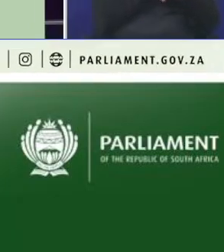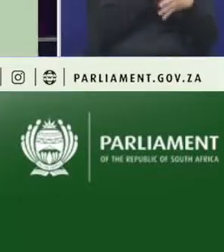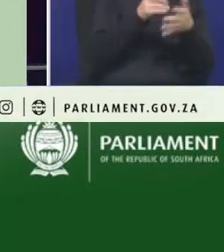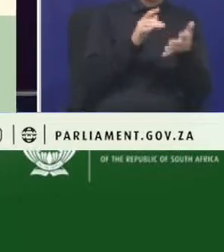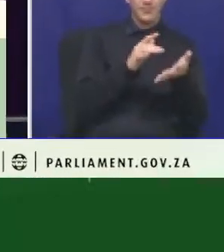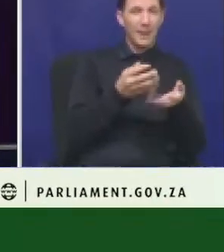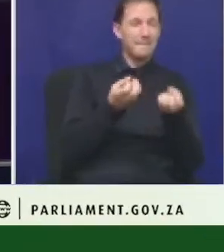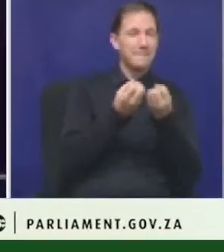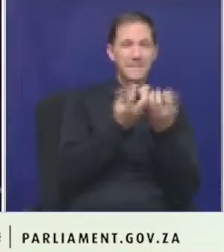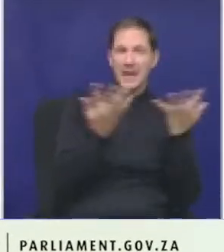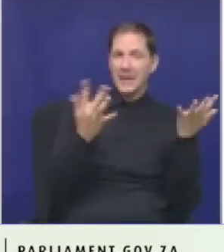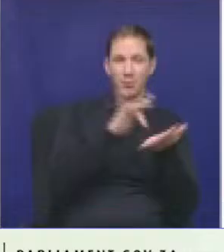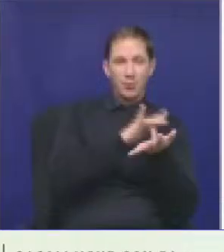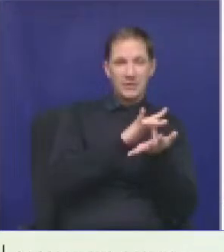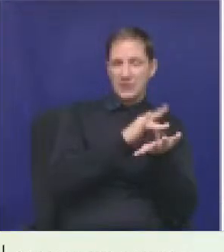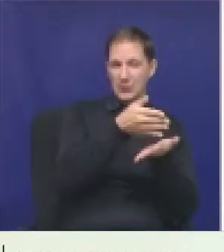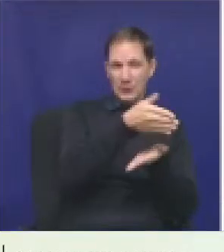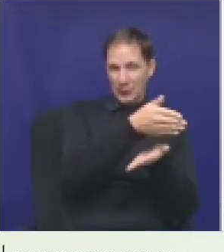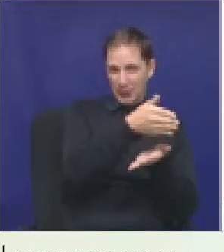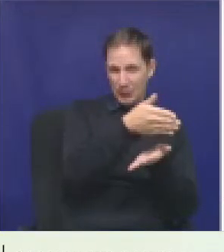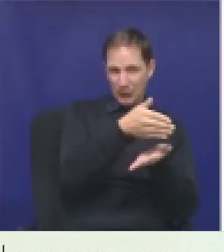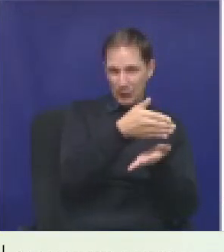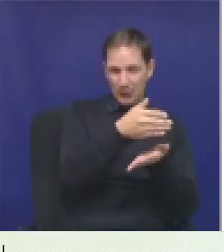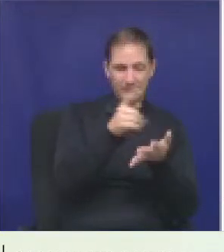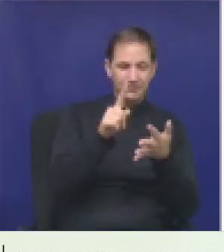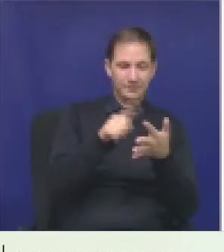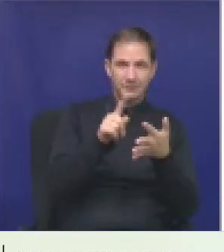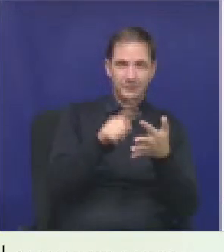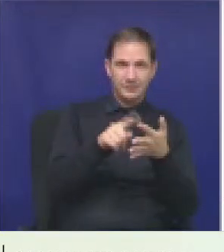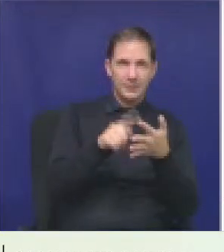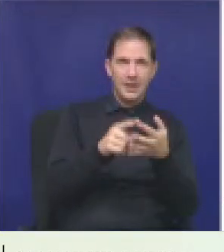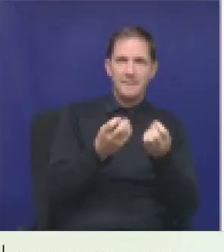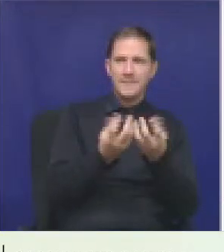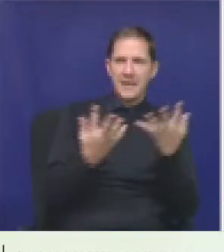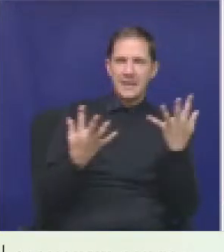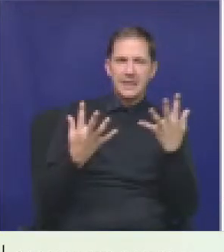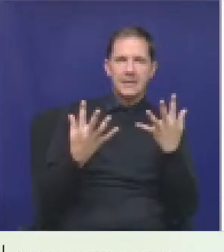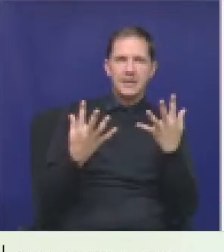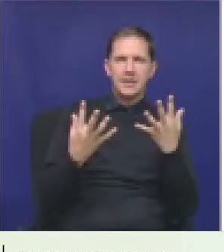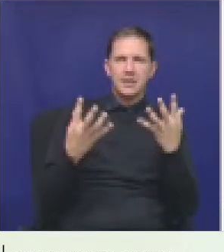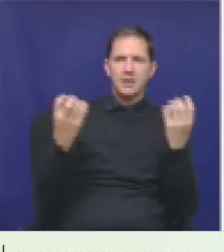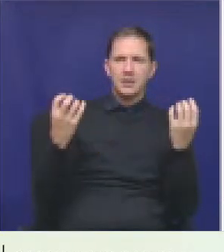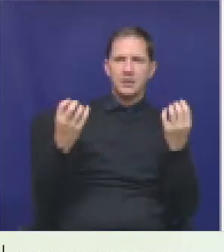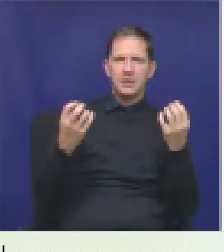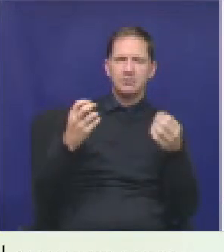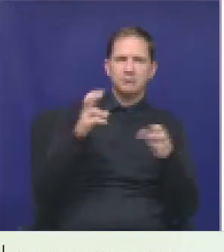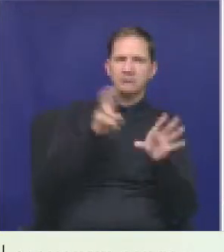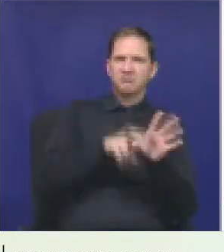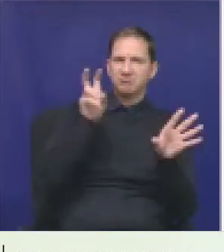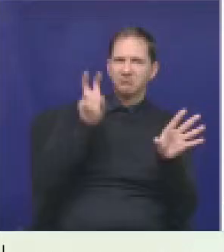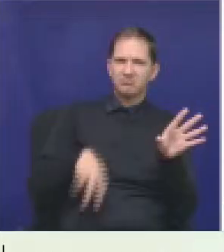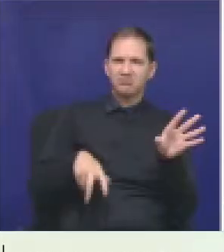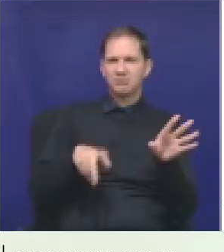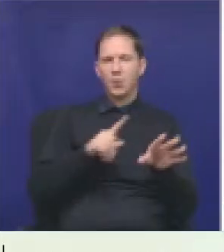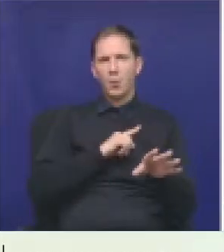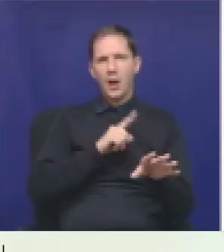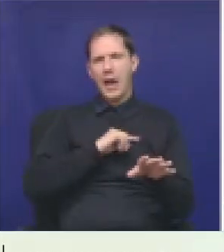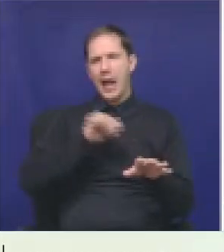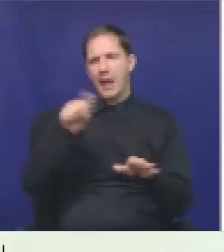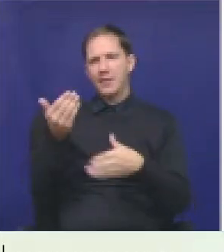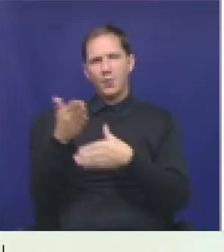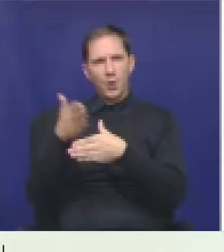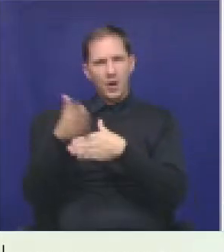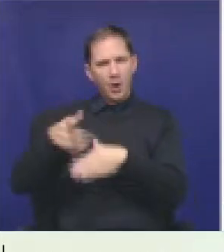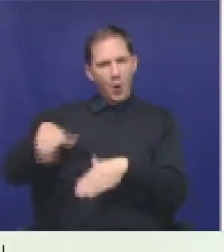loss of skilled personnel to various domestic and international organizations, urge the department to have a timely process of